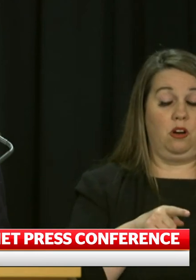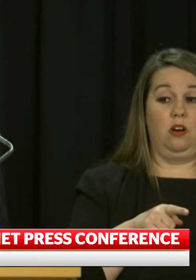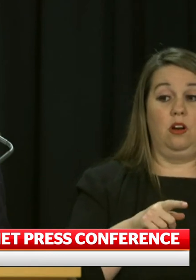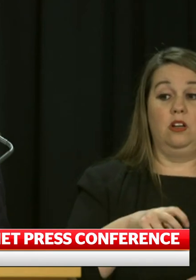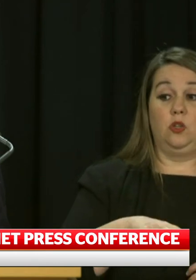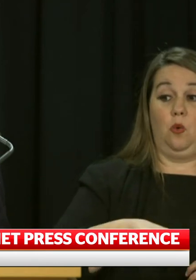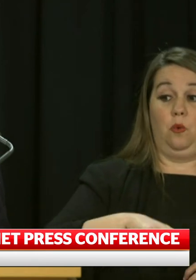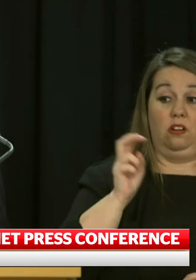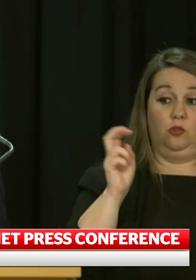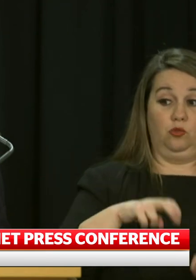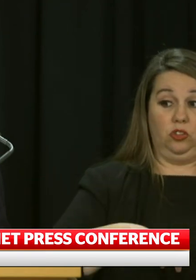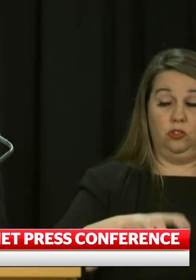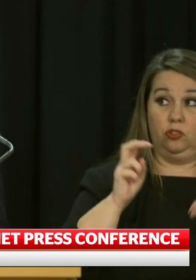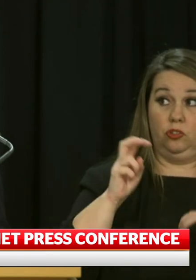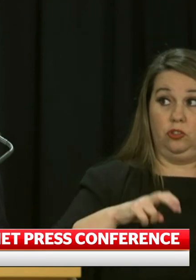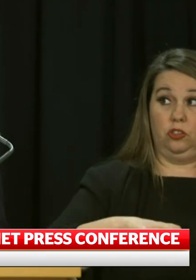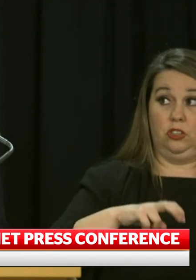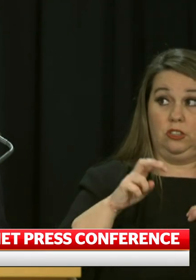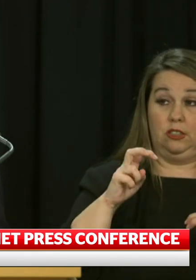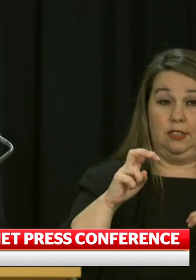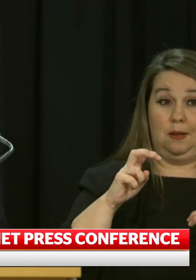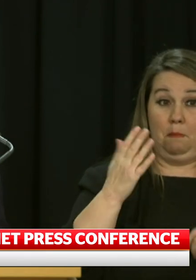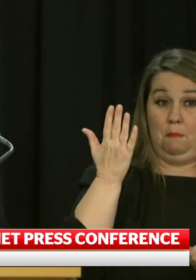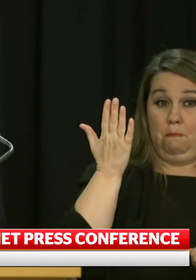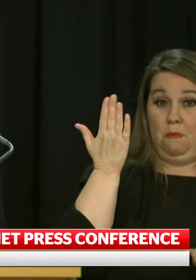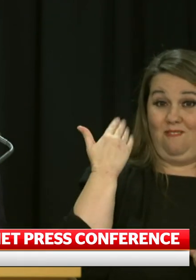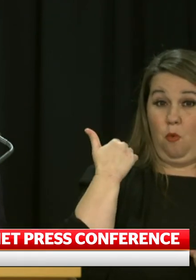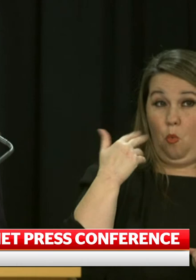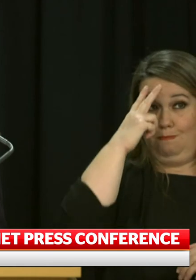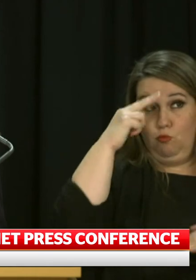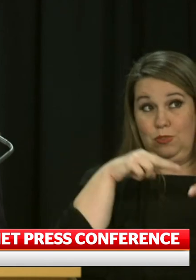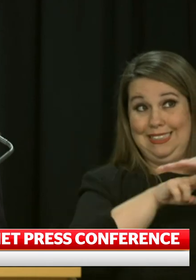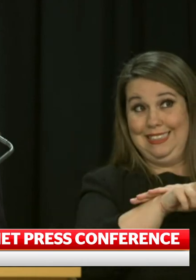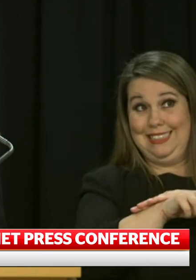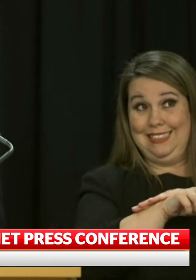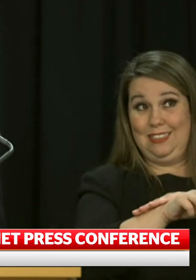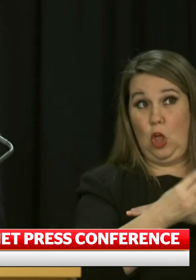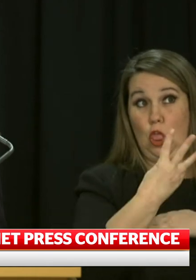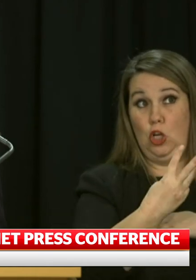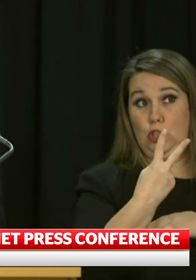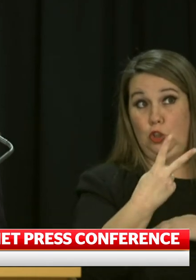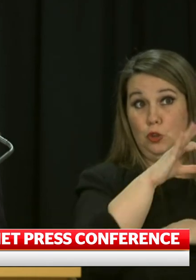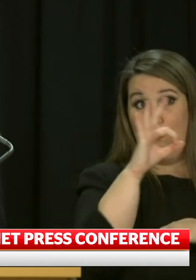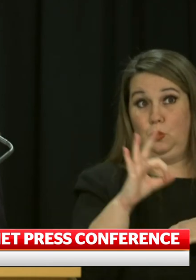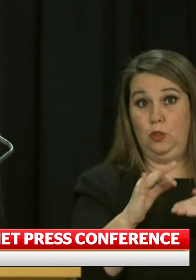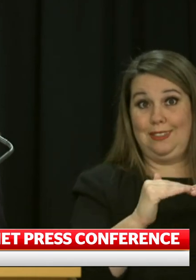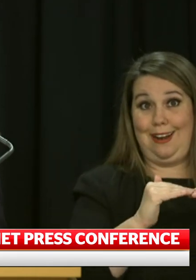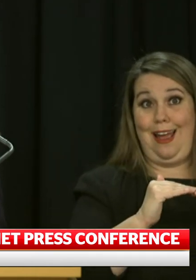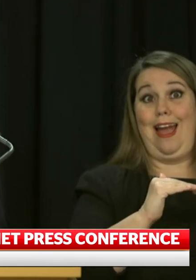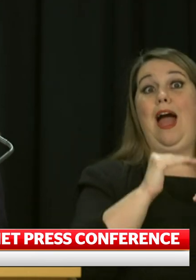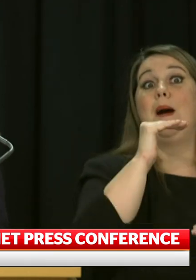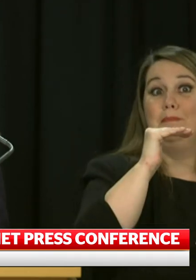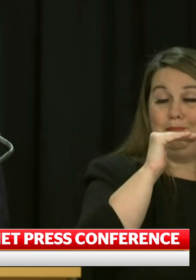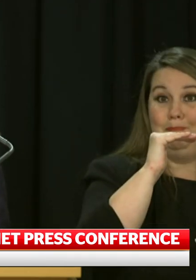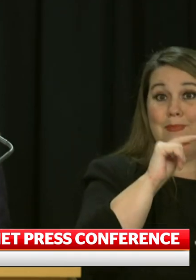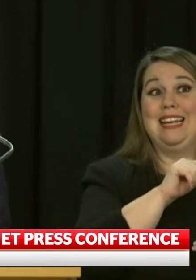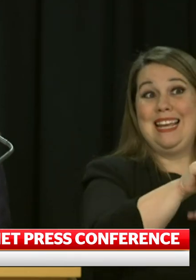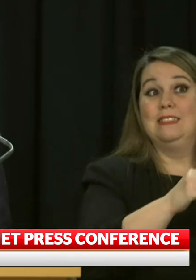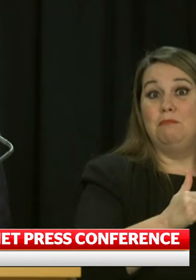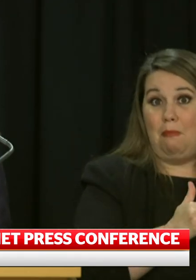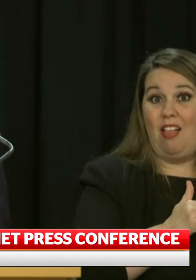back below 30%, because it was projected to get above 32% by the end of next month? Well, there's a clear link